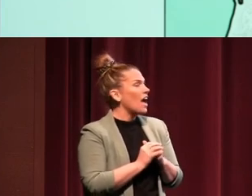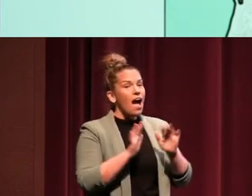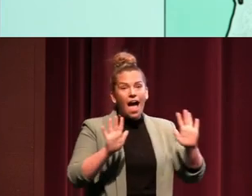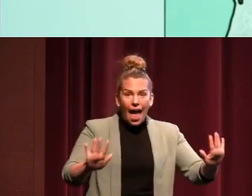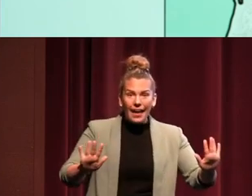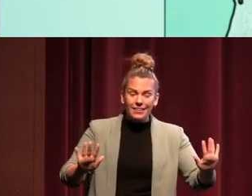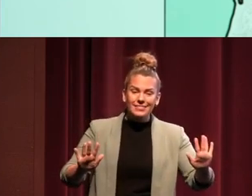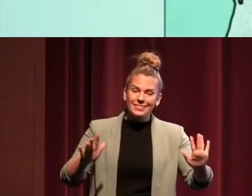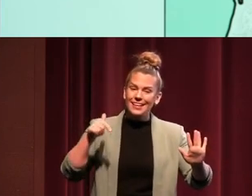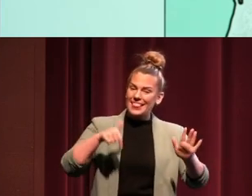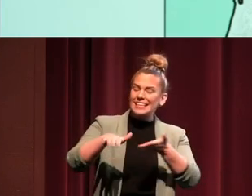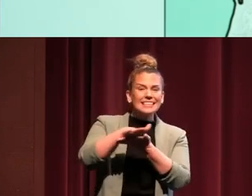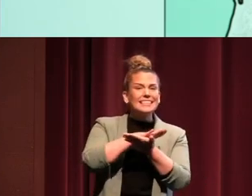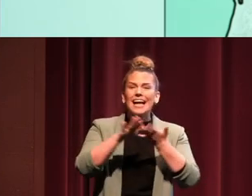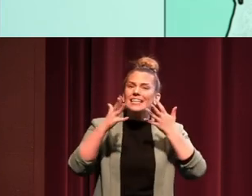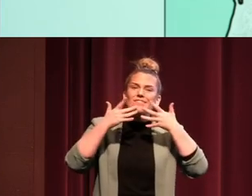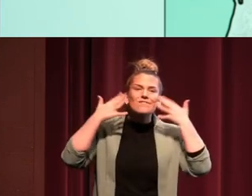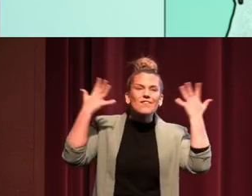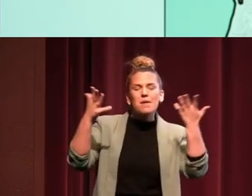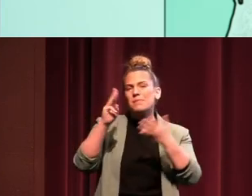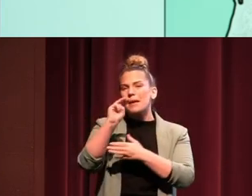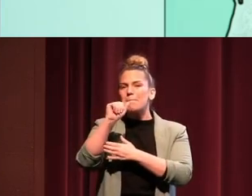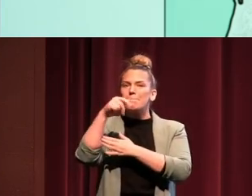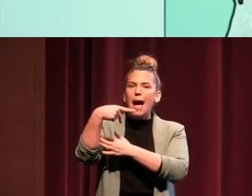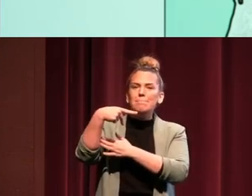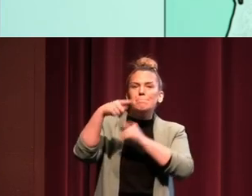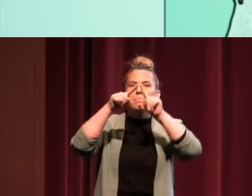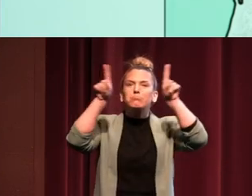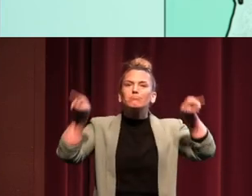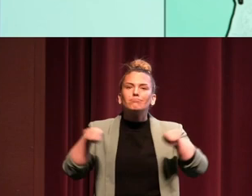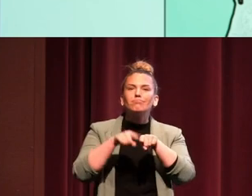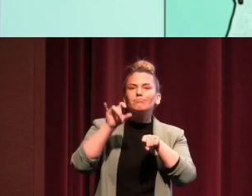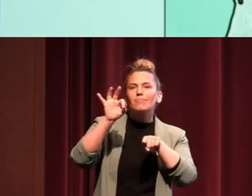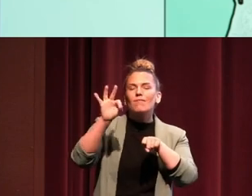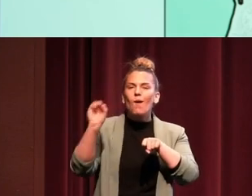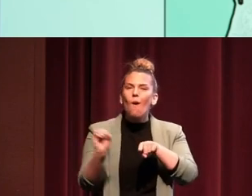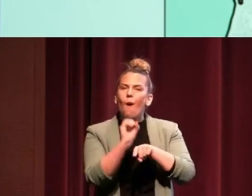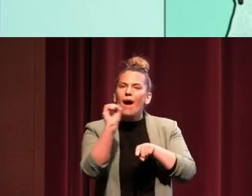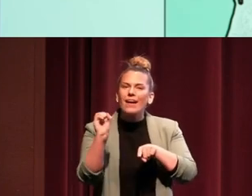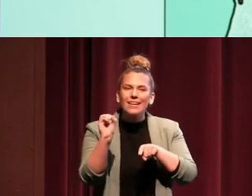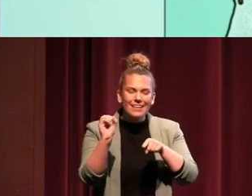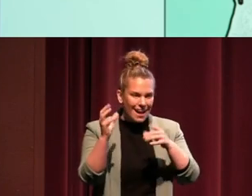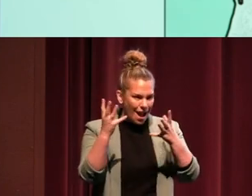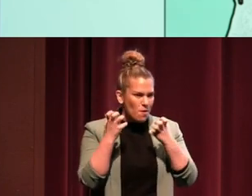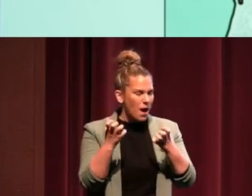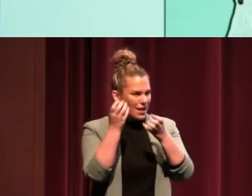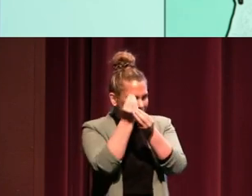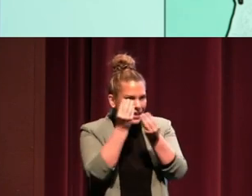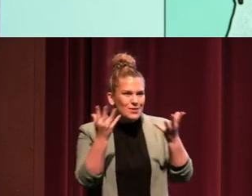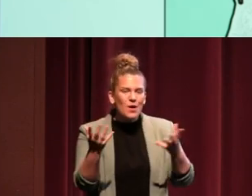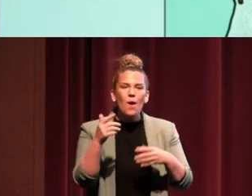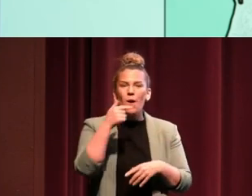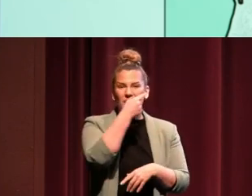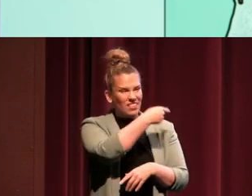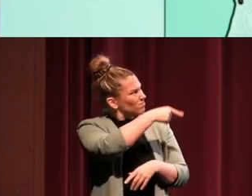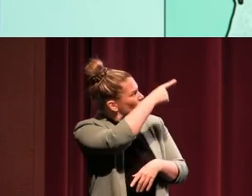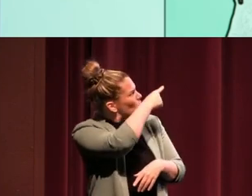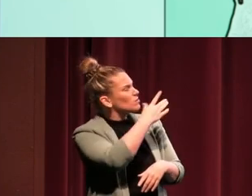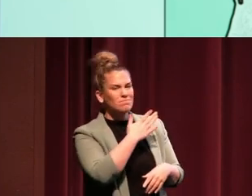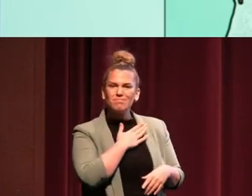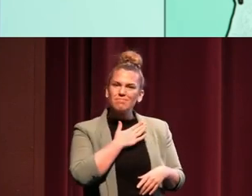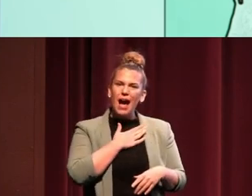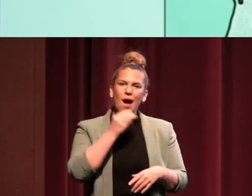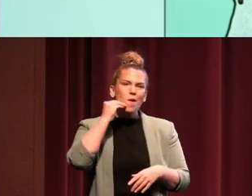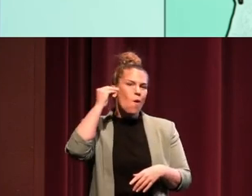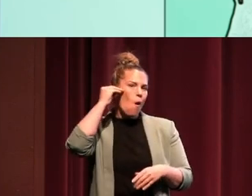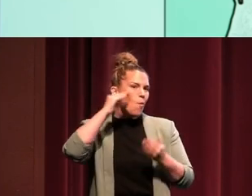Hey, this is a nice, friendly map of the great state of Oregon. I want to tell you a little bit about Andrew and I. These are our hometowns. And